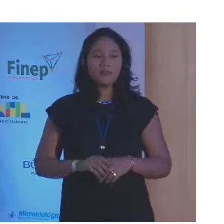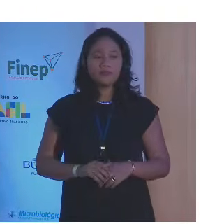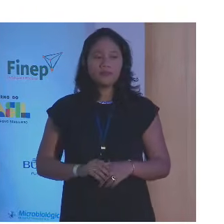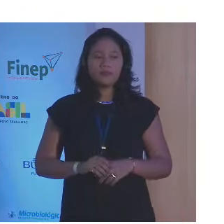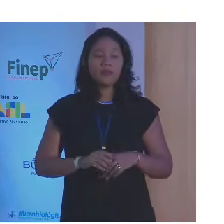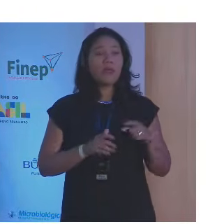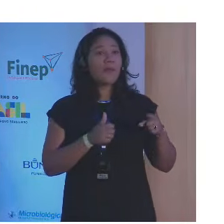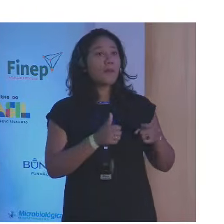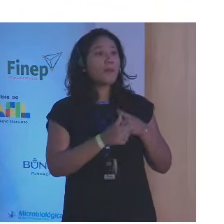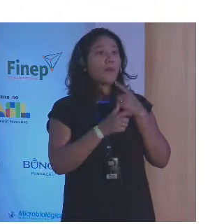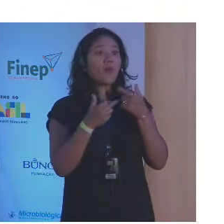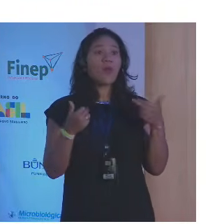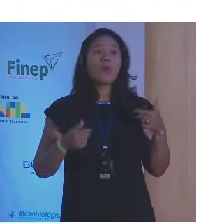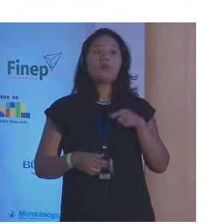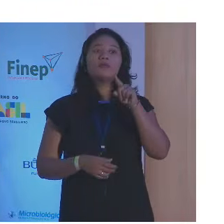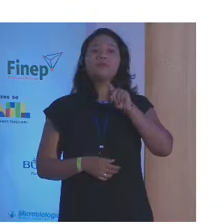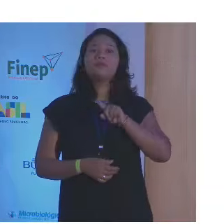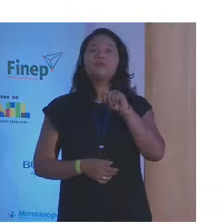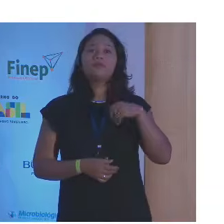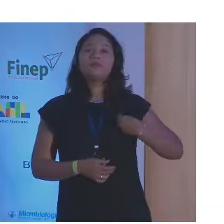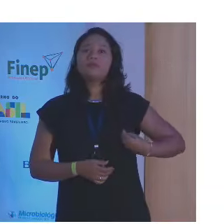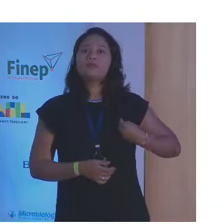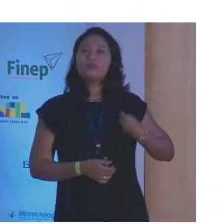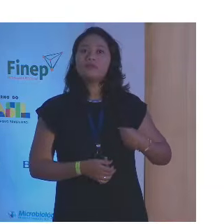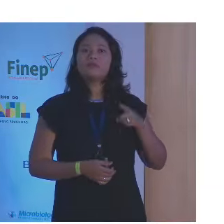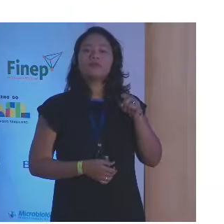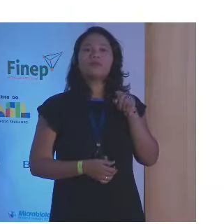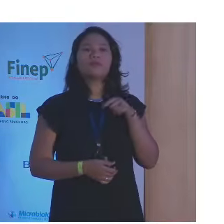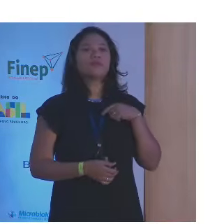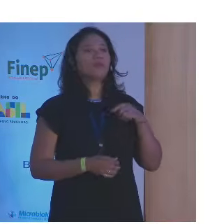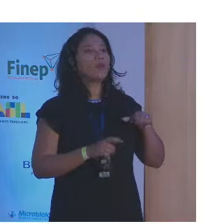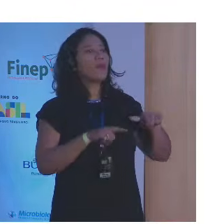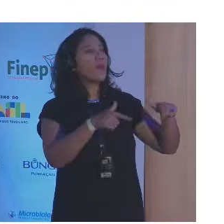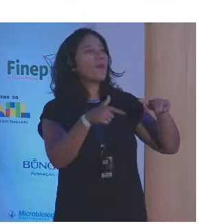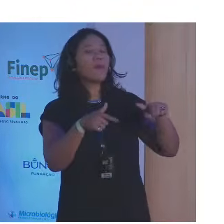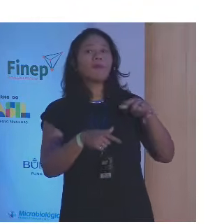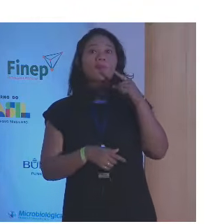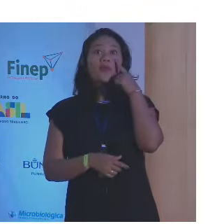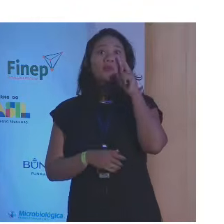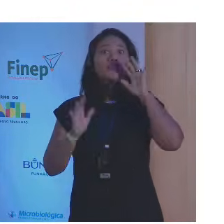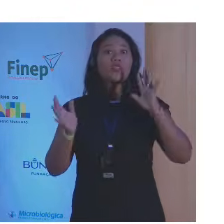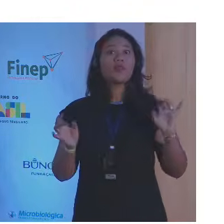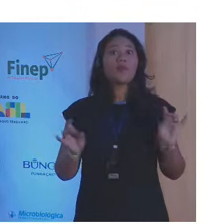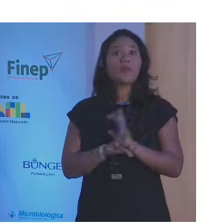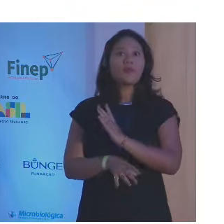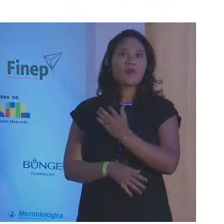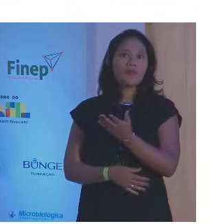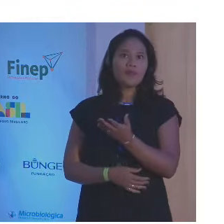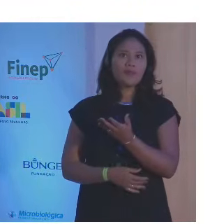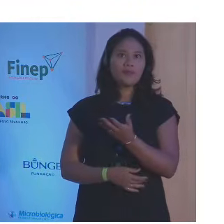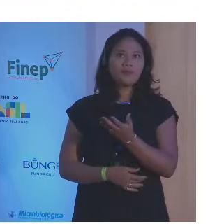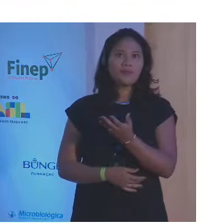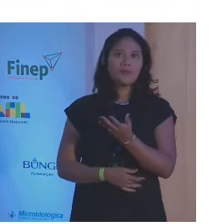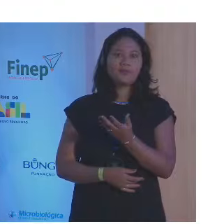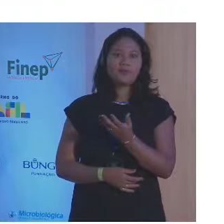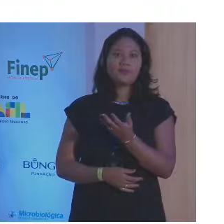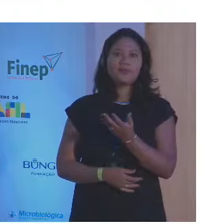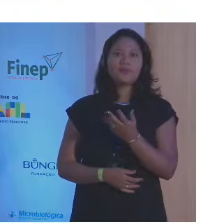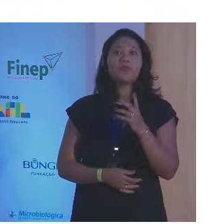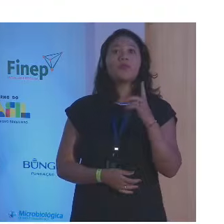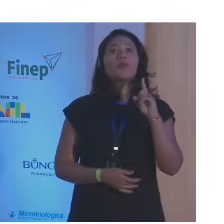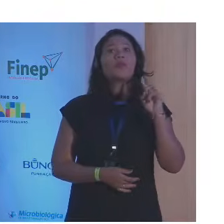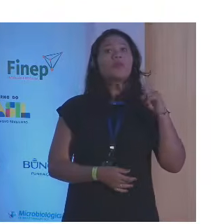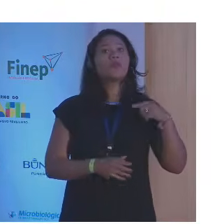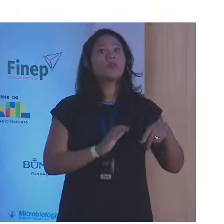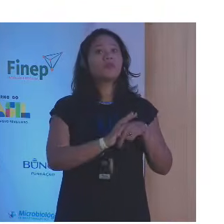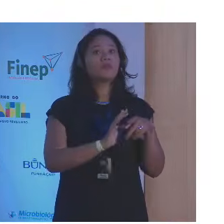to the operational users. I said, well, guys, I have something ready. Please test it. And you have this, I mean,